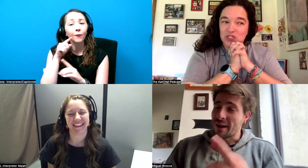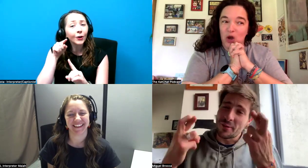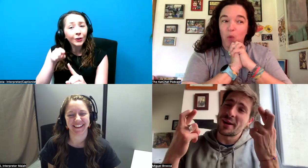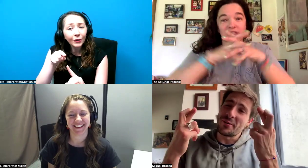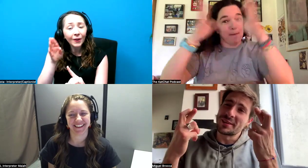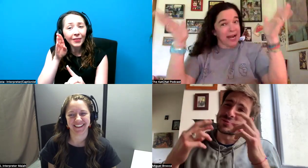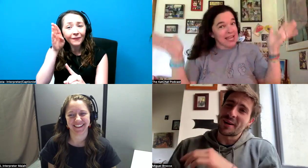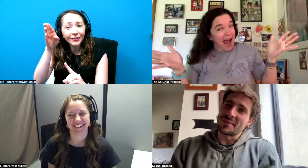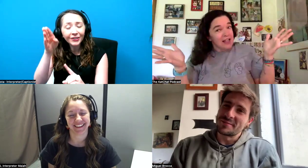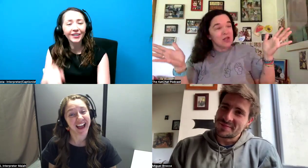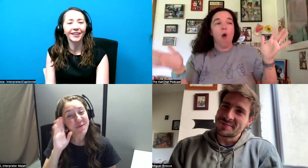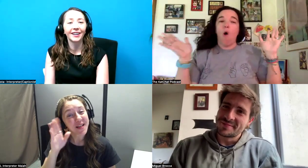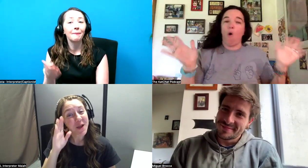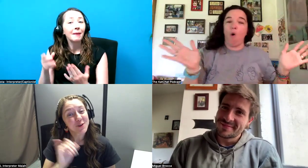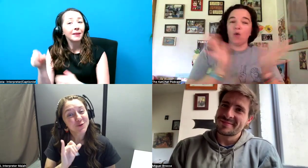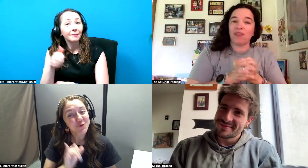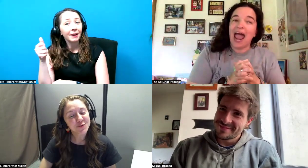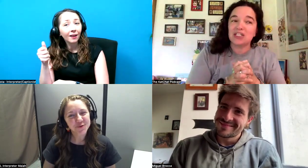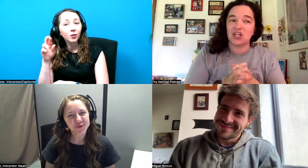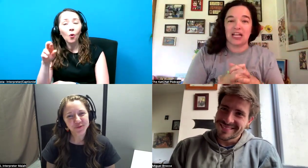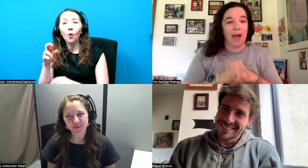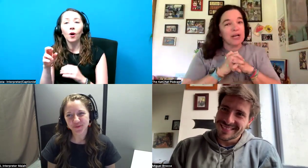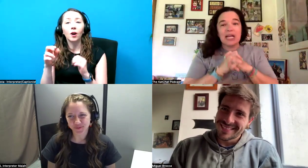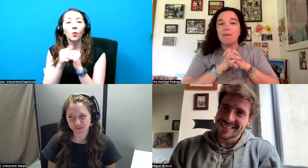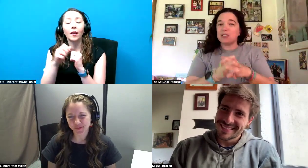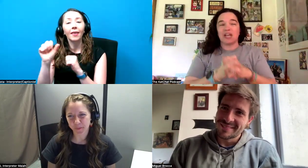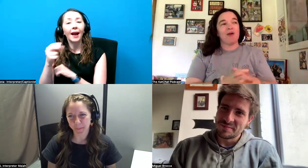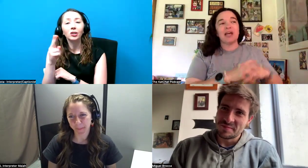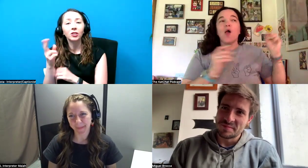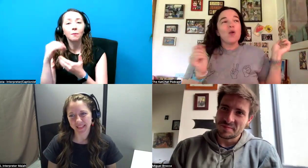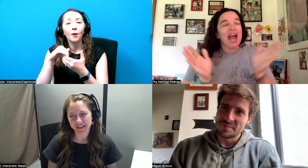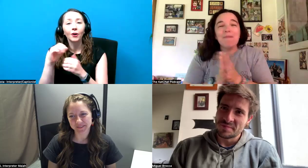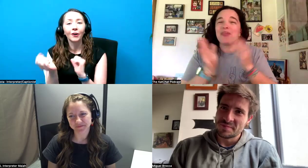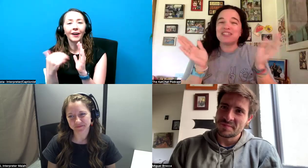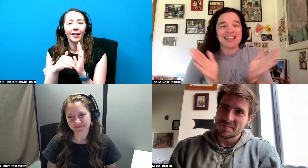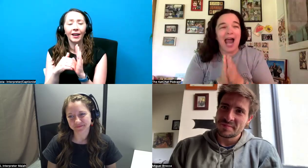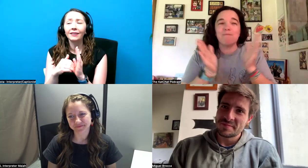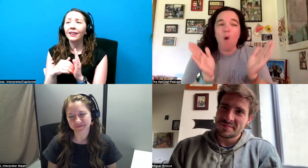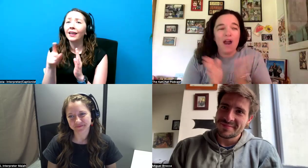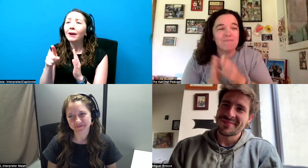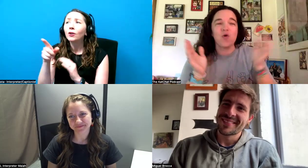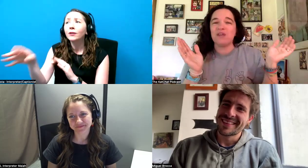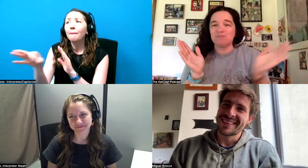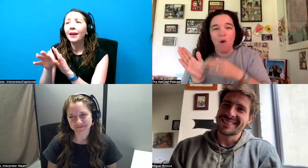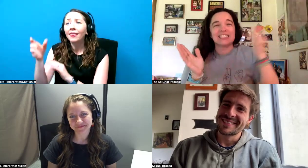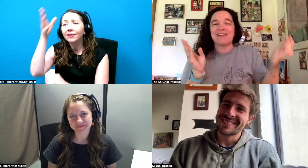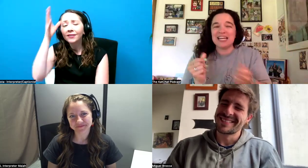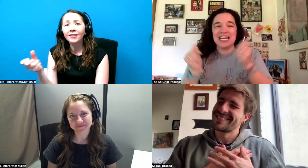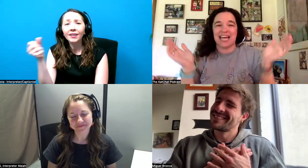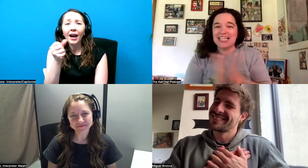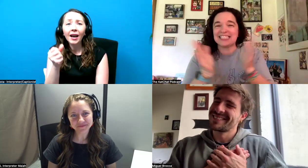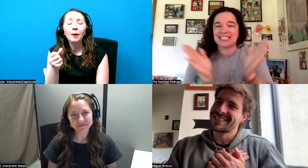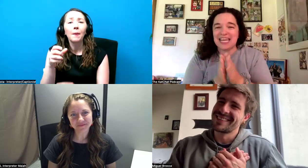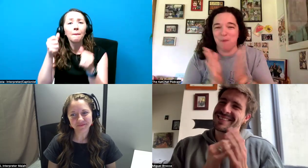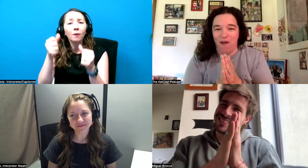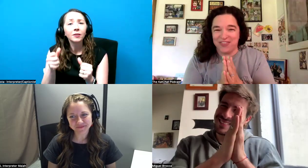in the future. I will as Somebody well. else or with Ashley. I'm gonna keep pushing out. I'm gonna put this guy more in movies, more on